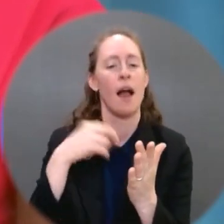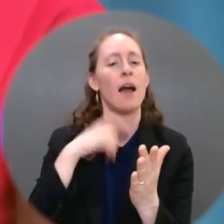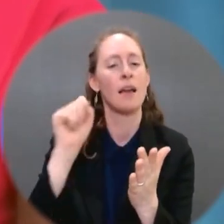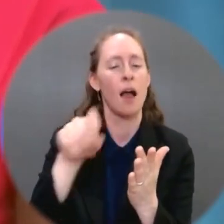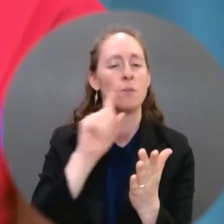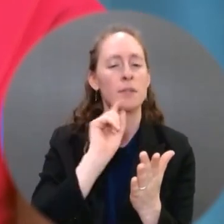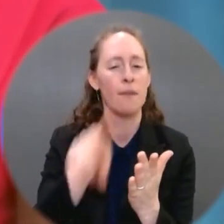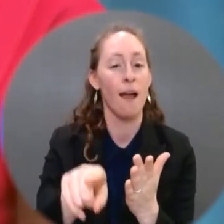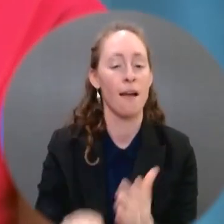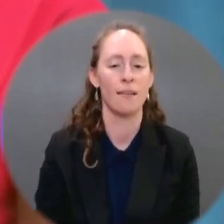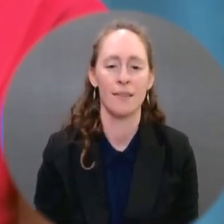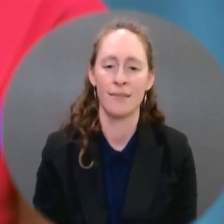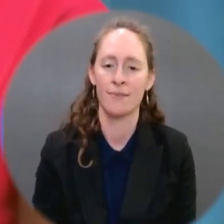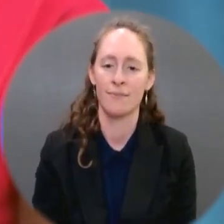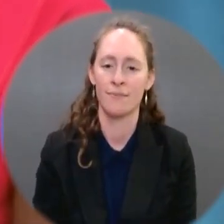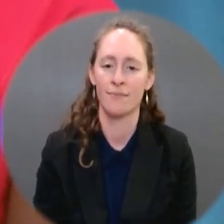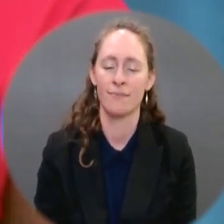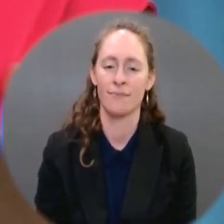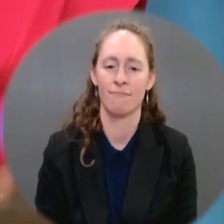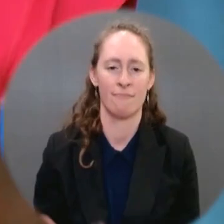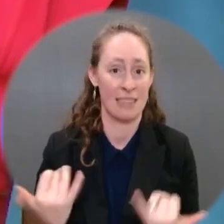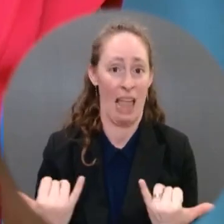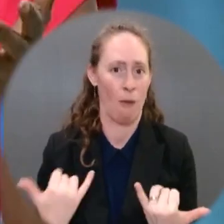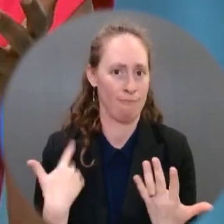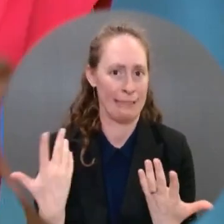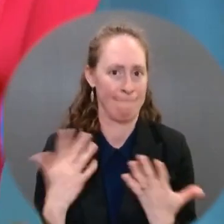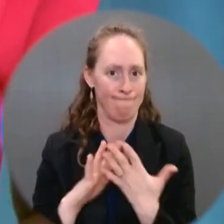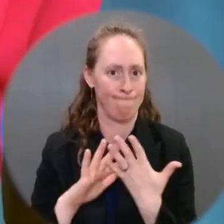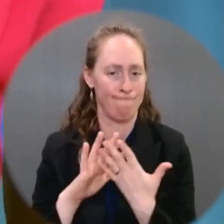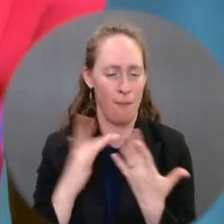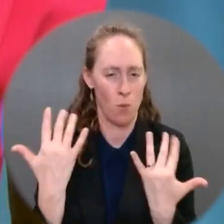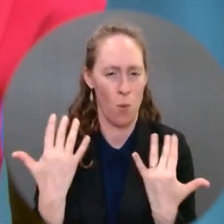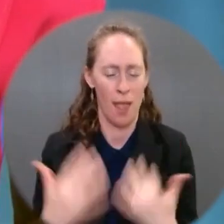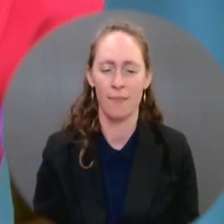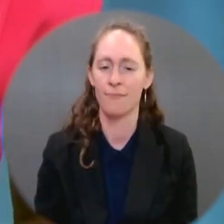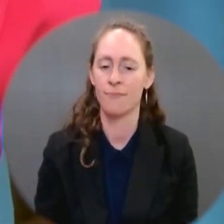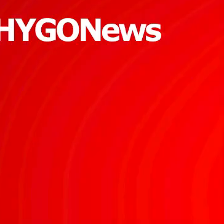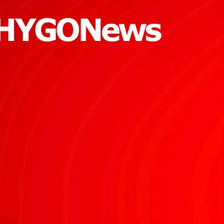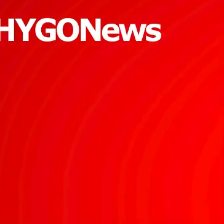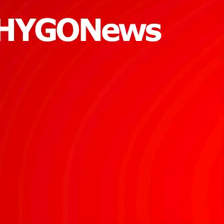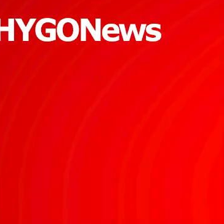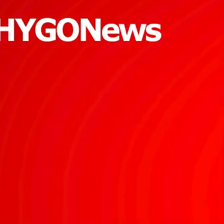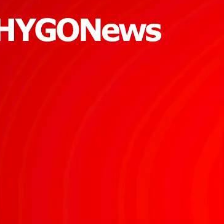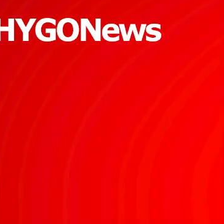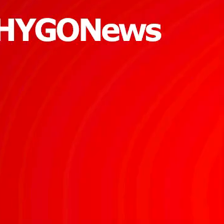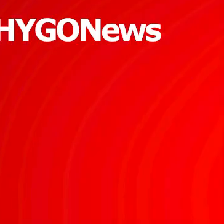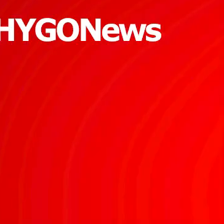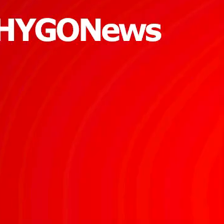about and what the data is. I can't do that without knowing the specifics. Yeah.